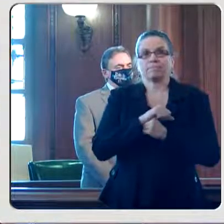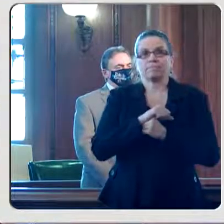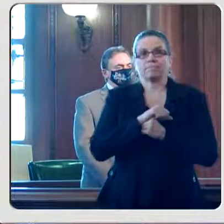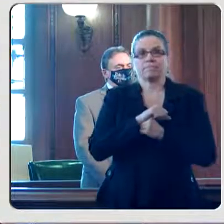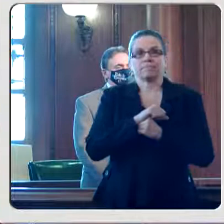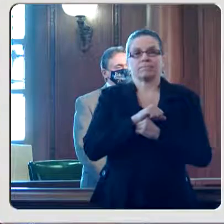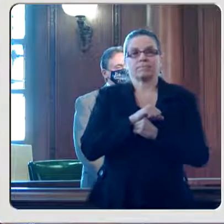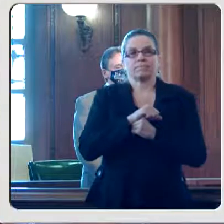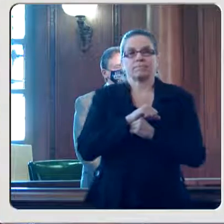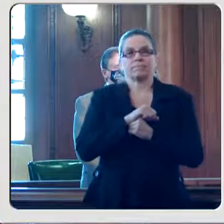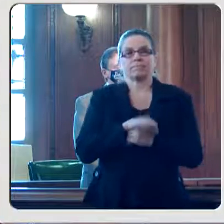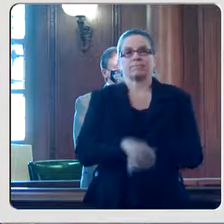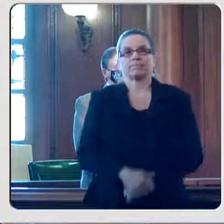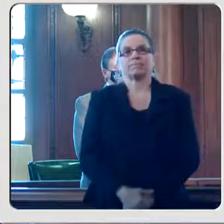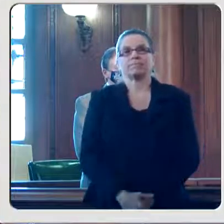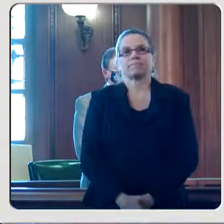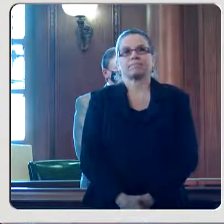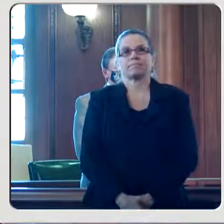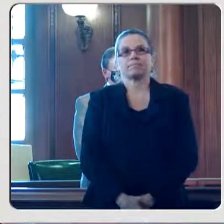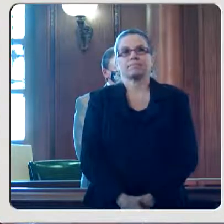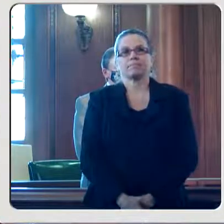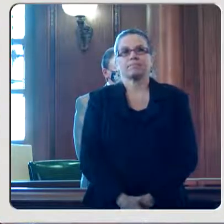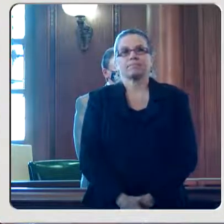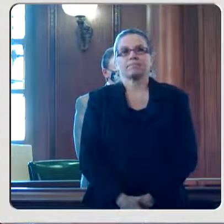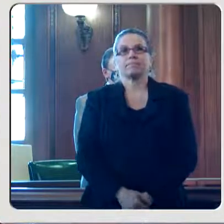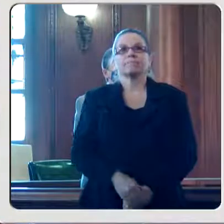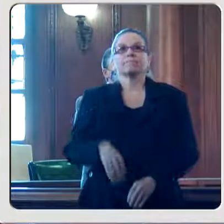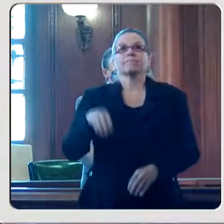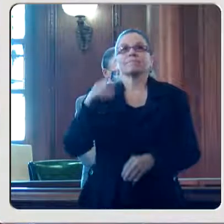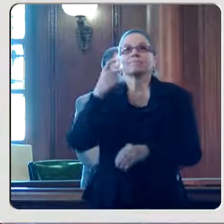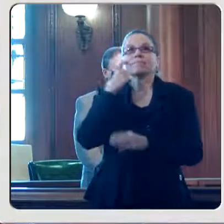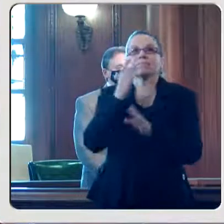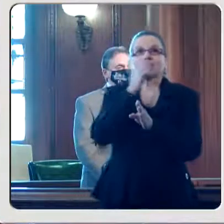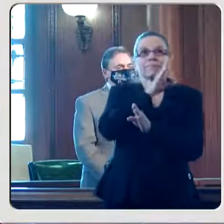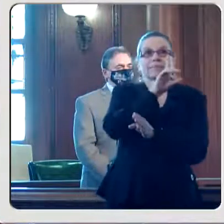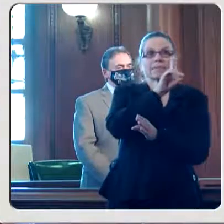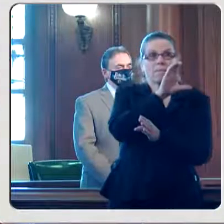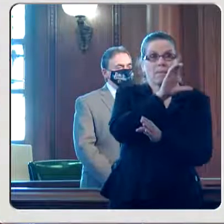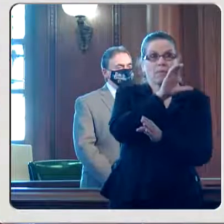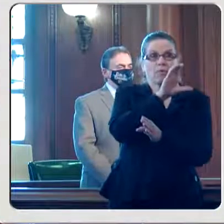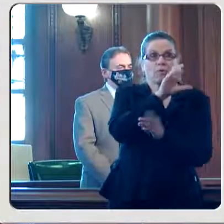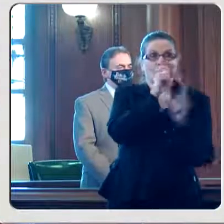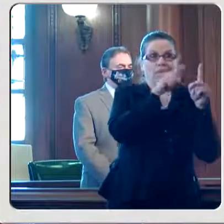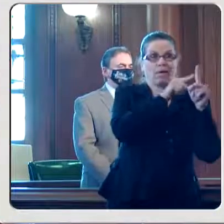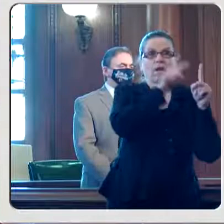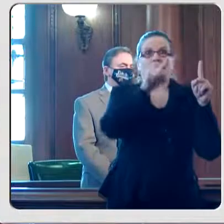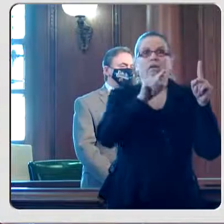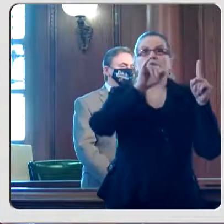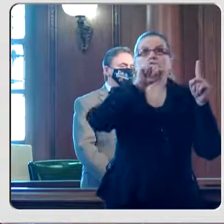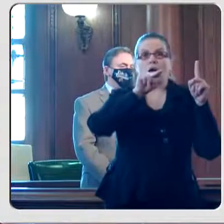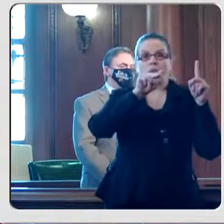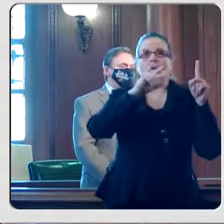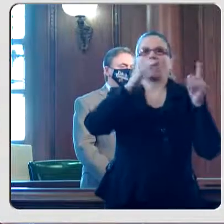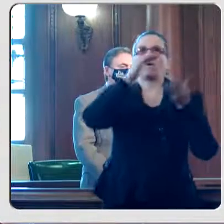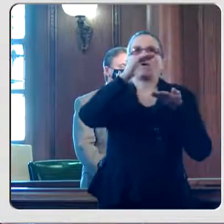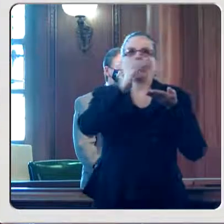154 cases less than we saw in December. In February to date, there